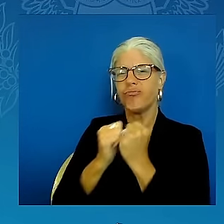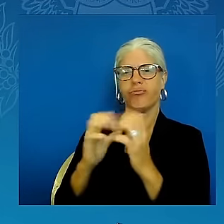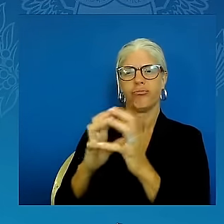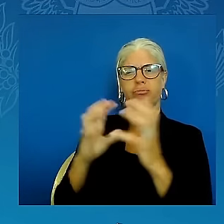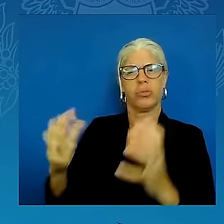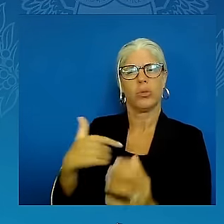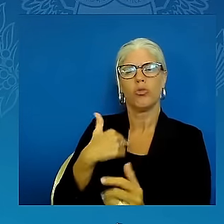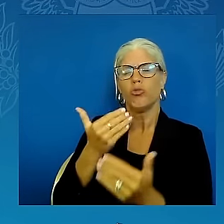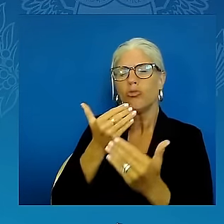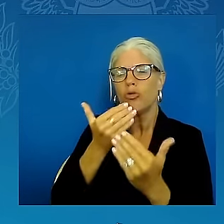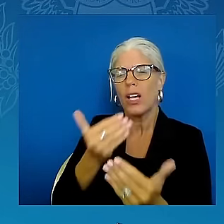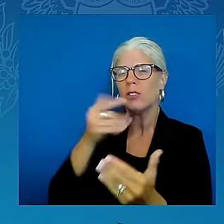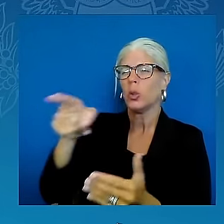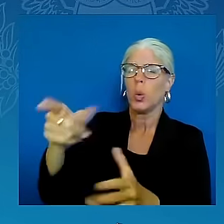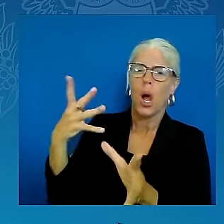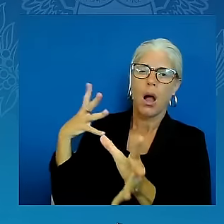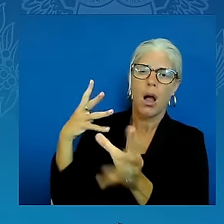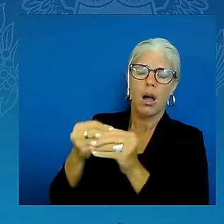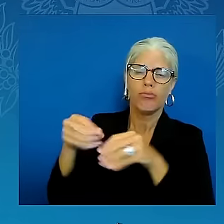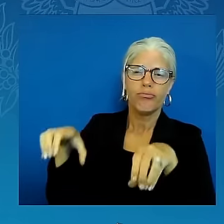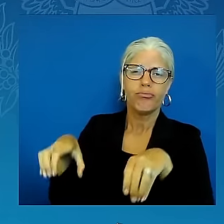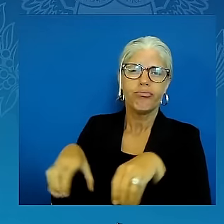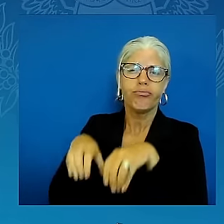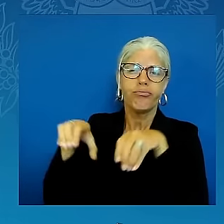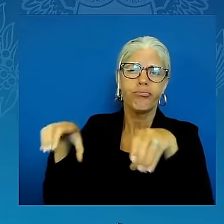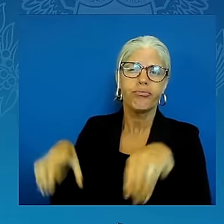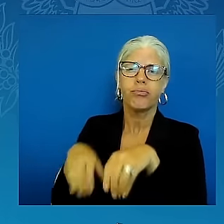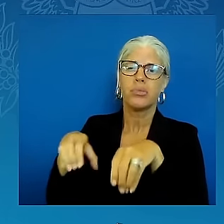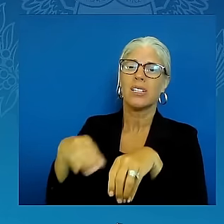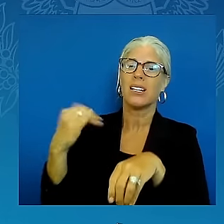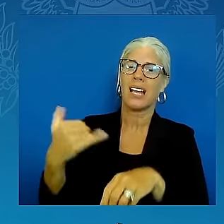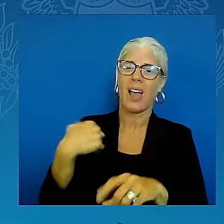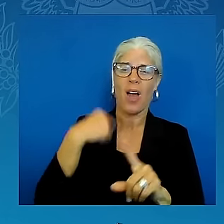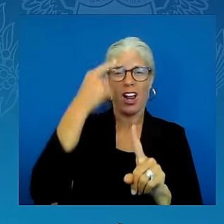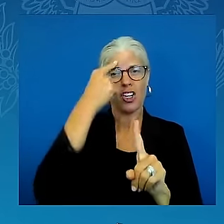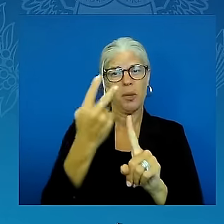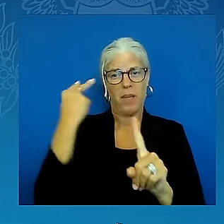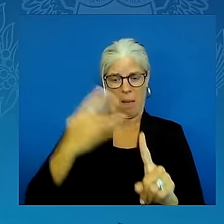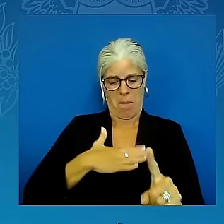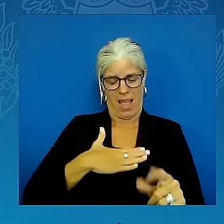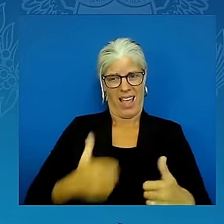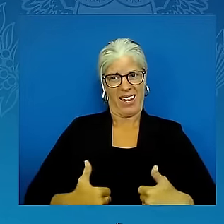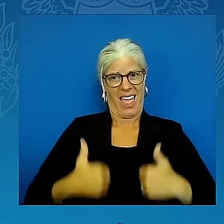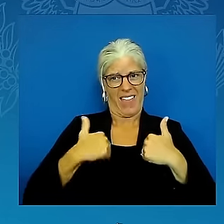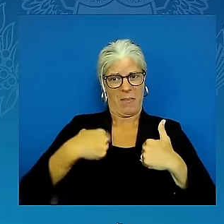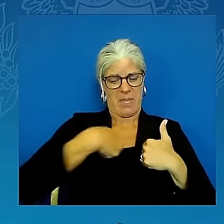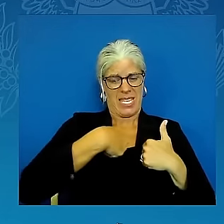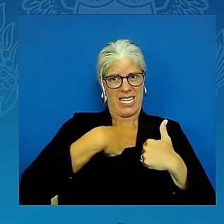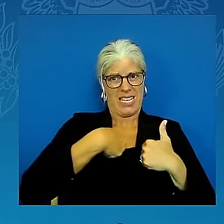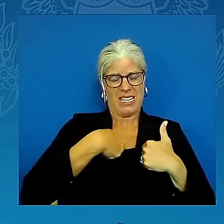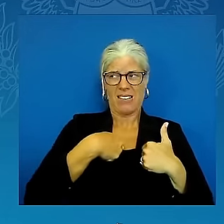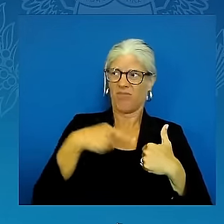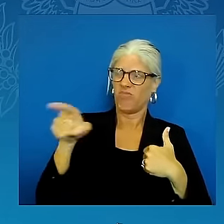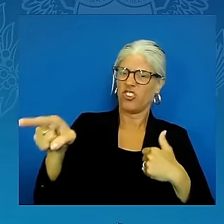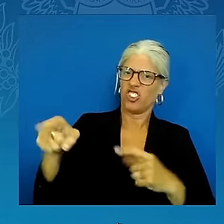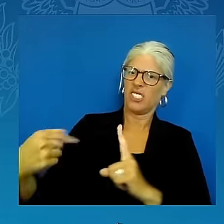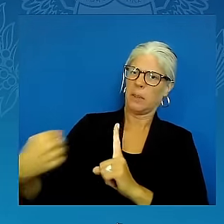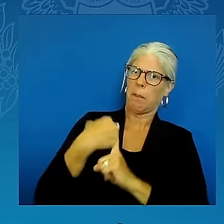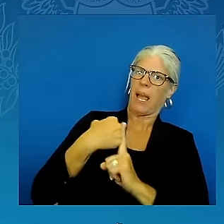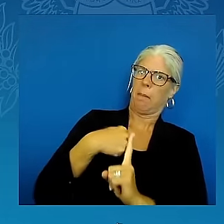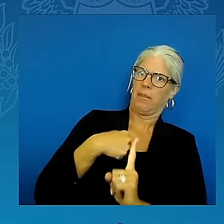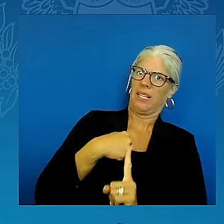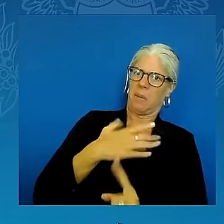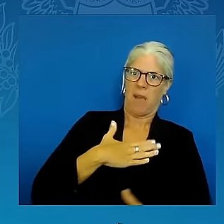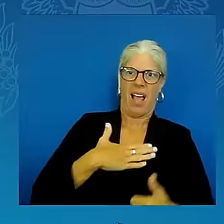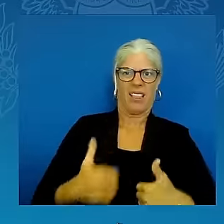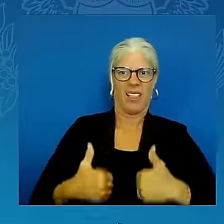and my life. You know, to know Sheila is to know how she could be tough, but oh my goodness, she was so